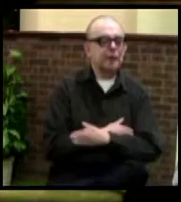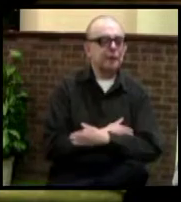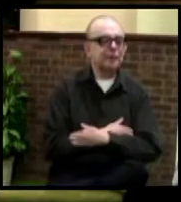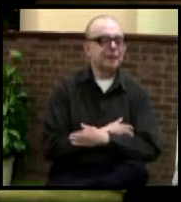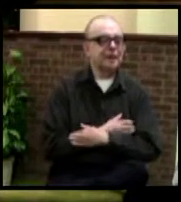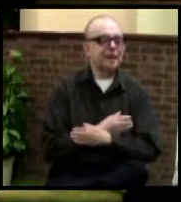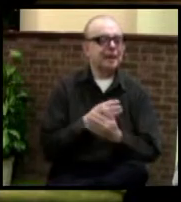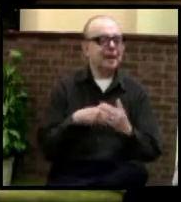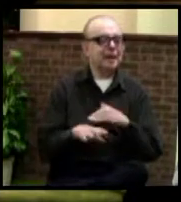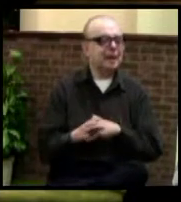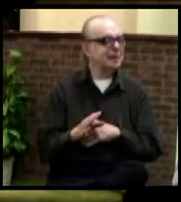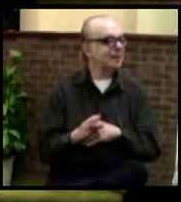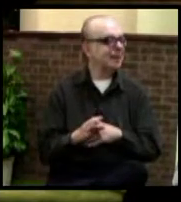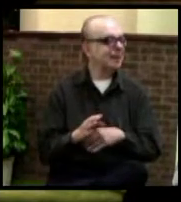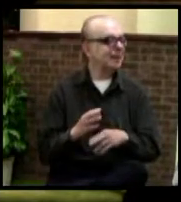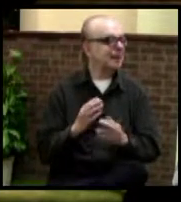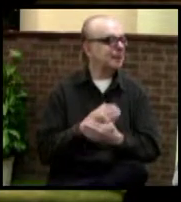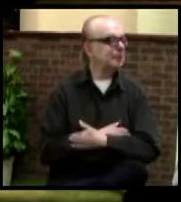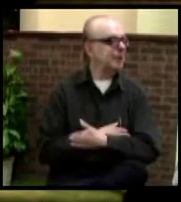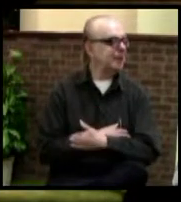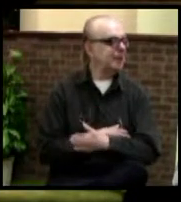bird."